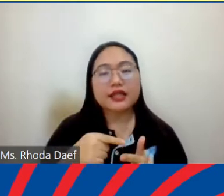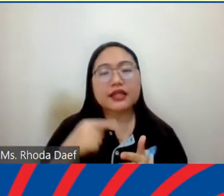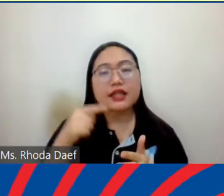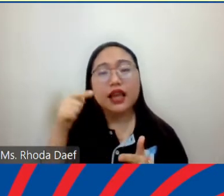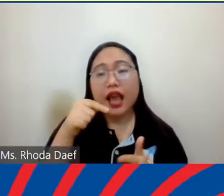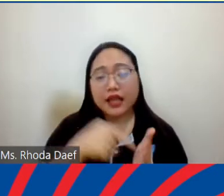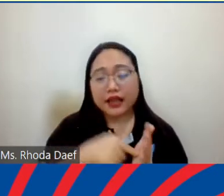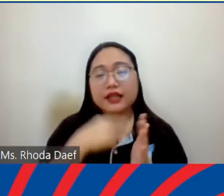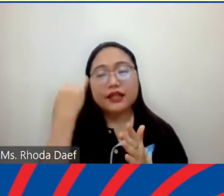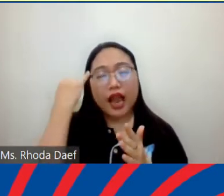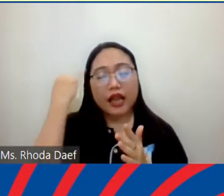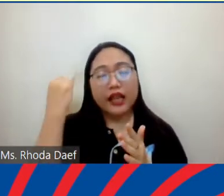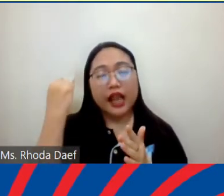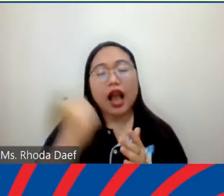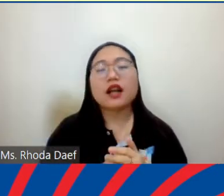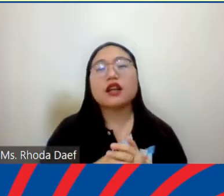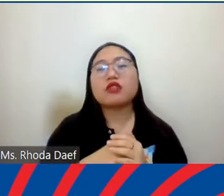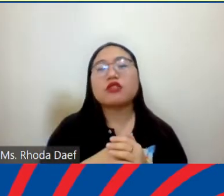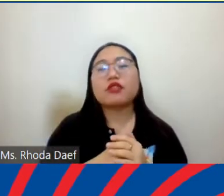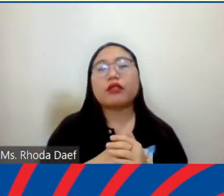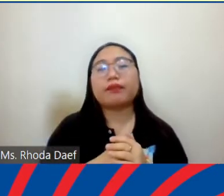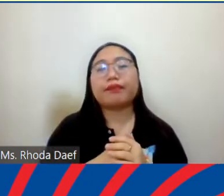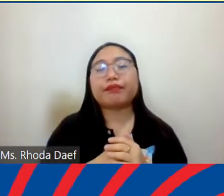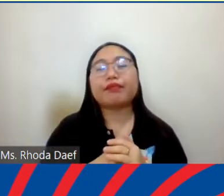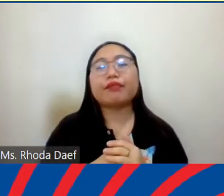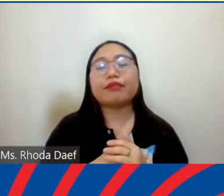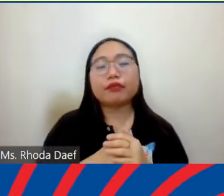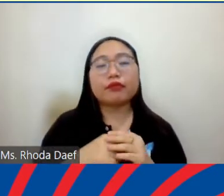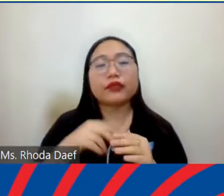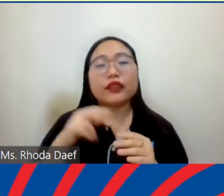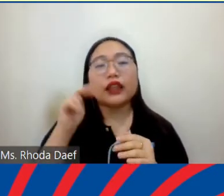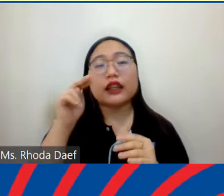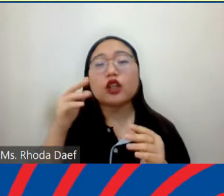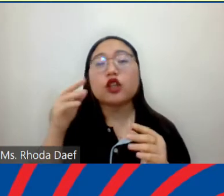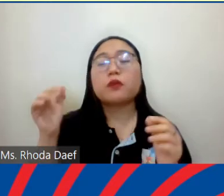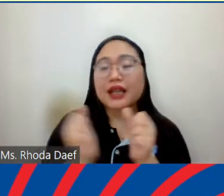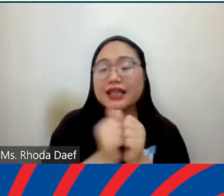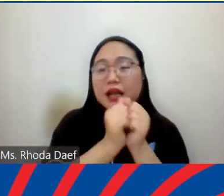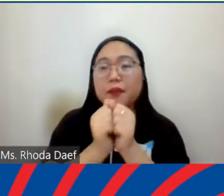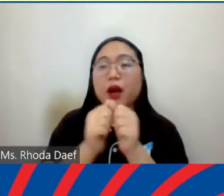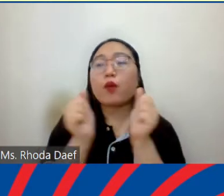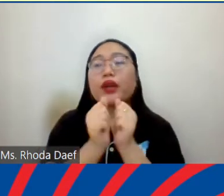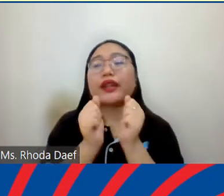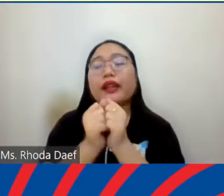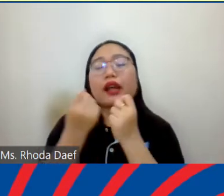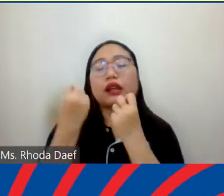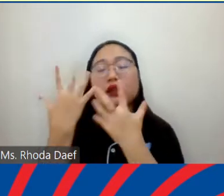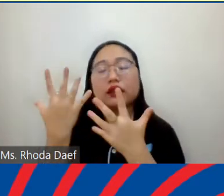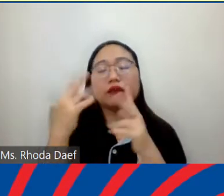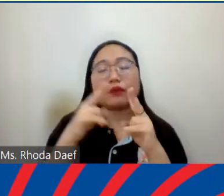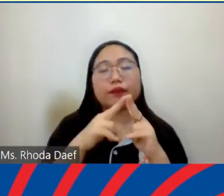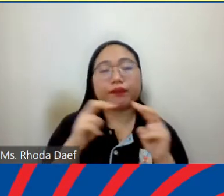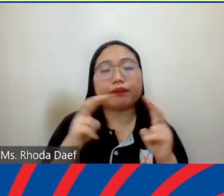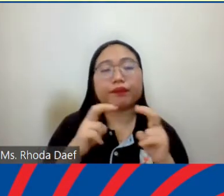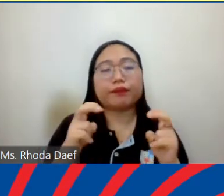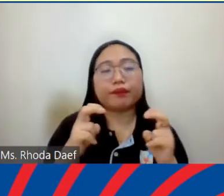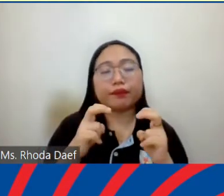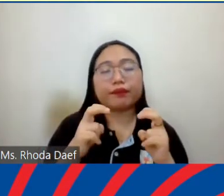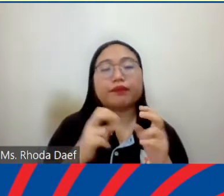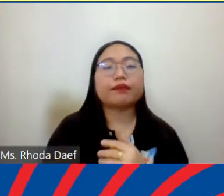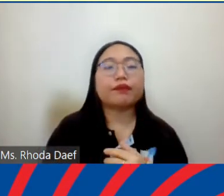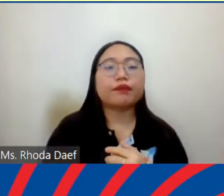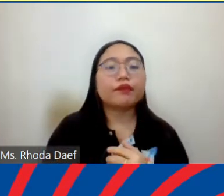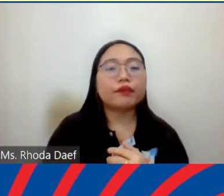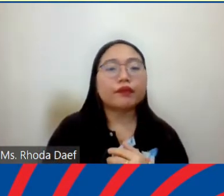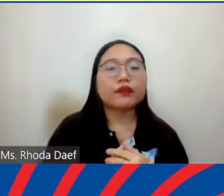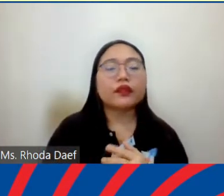be provided along with the actual data, with the research data. In order to do that, there are